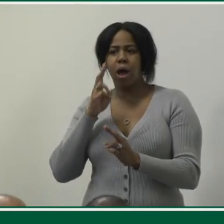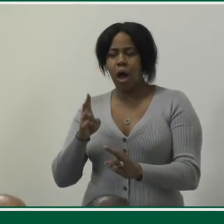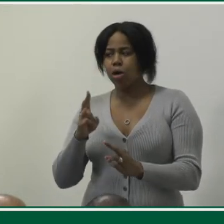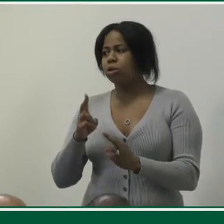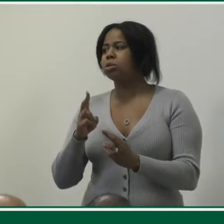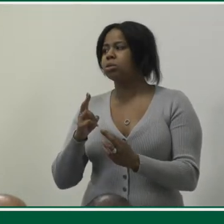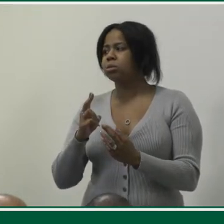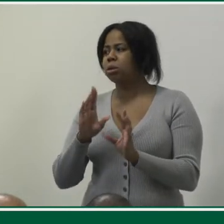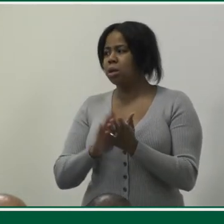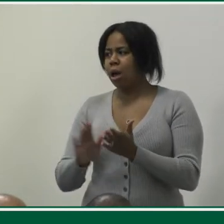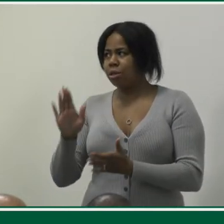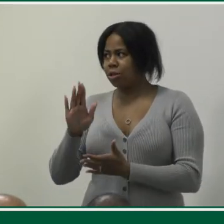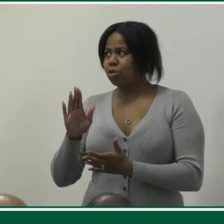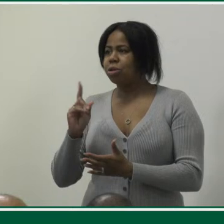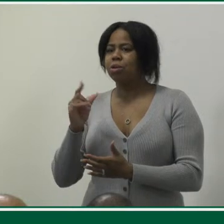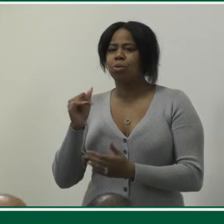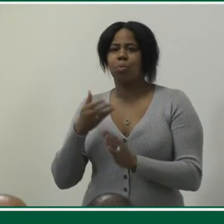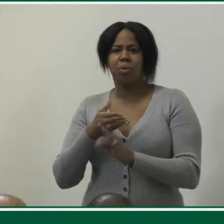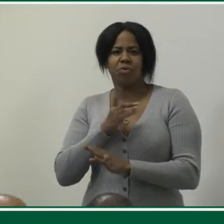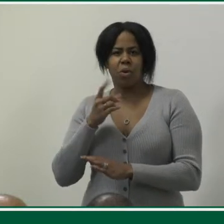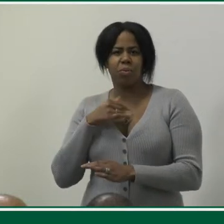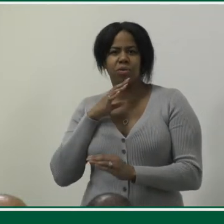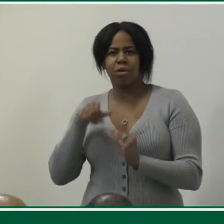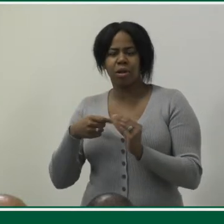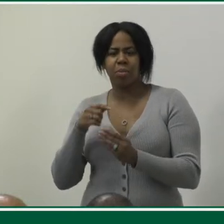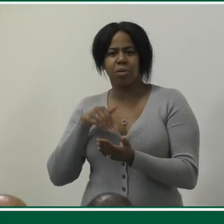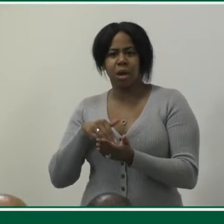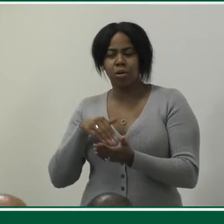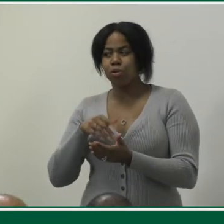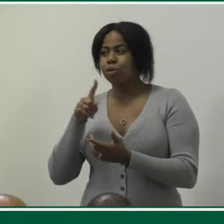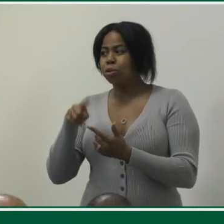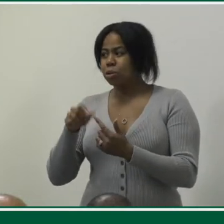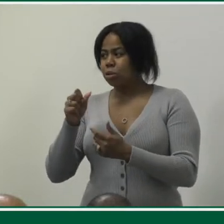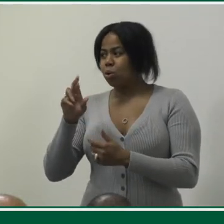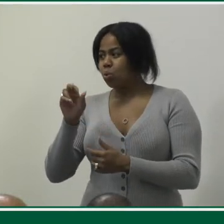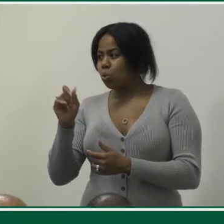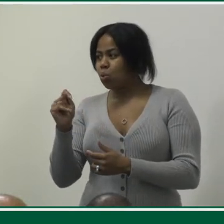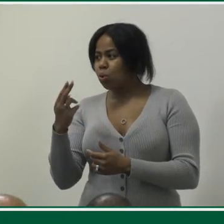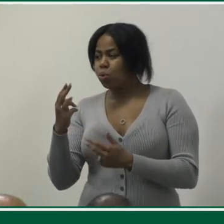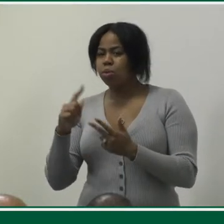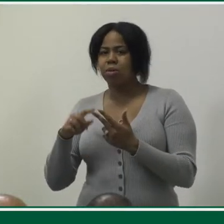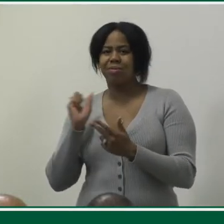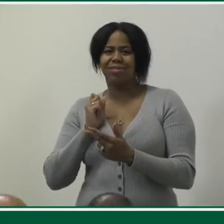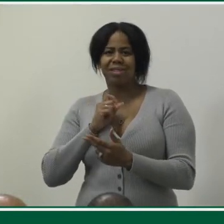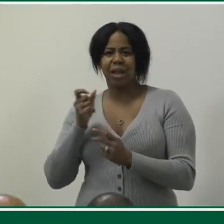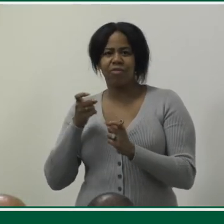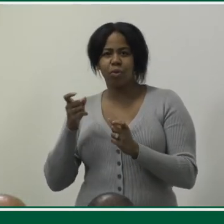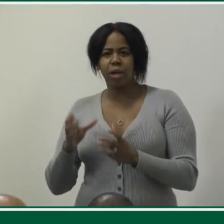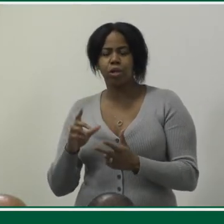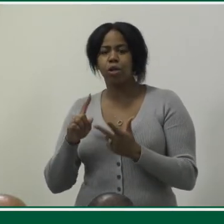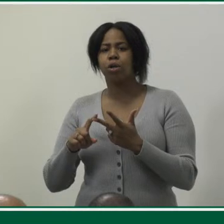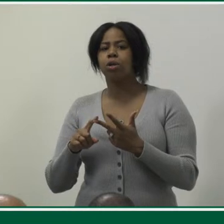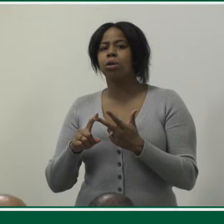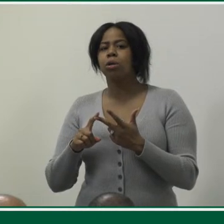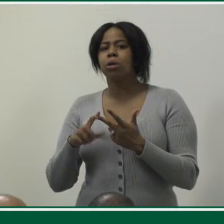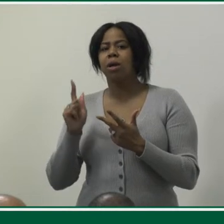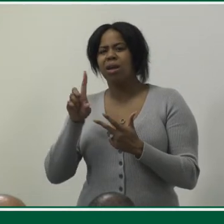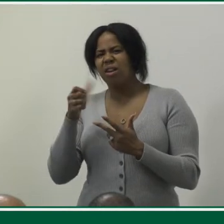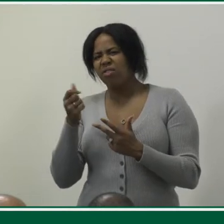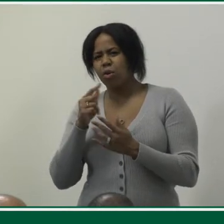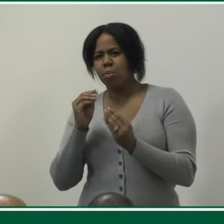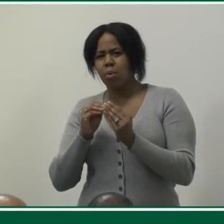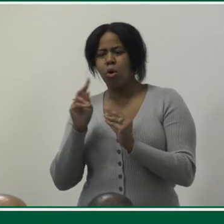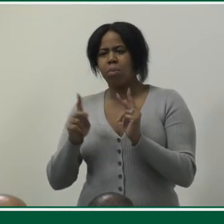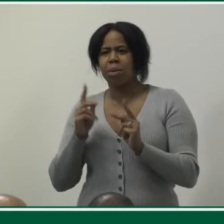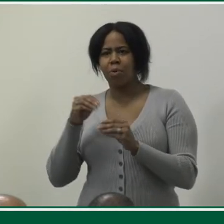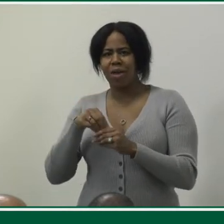by Dr. Ati, as I mentioned before, and also by Ruth, who's serving as the staff director. And then we've got a few folks who are